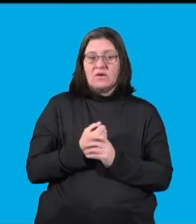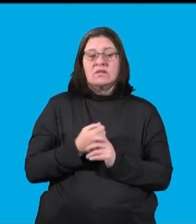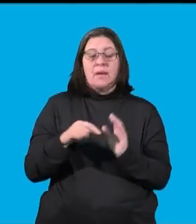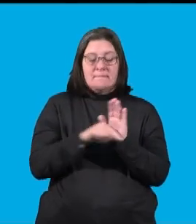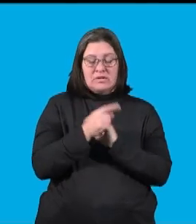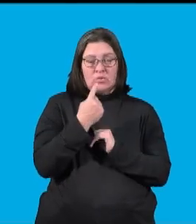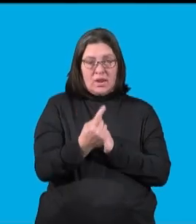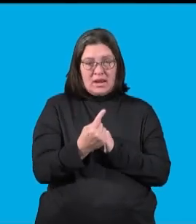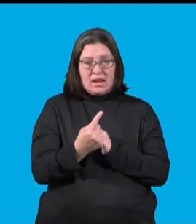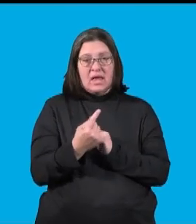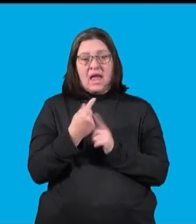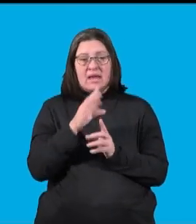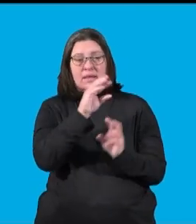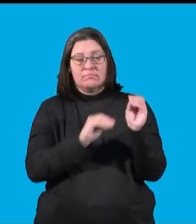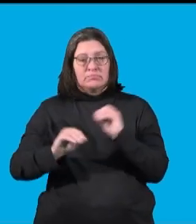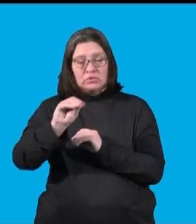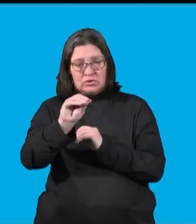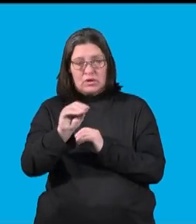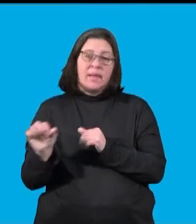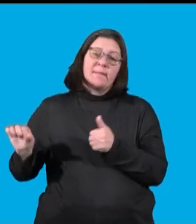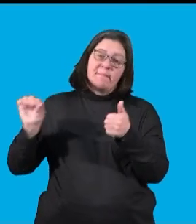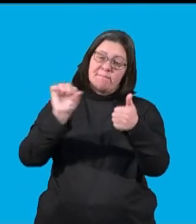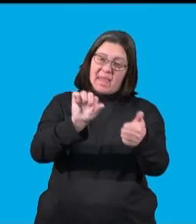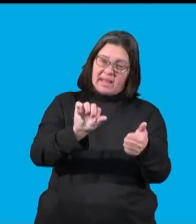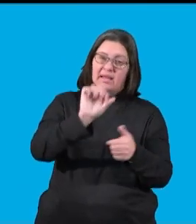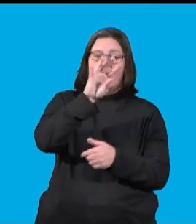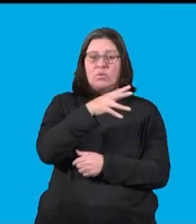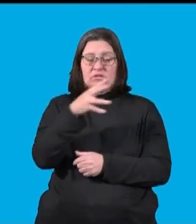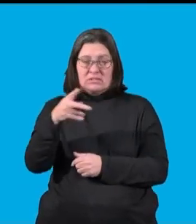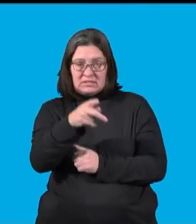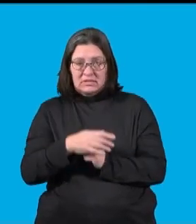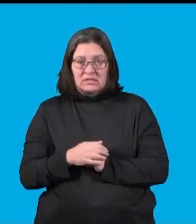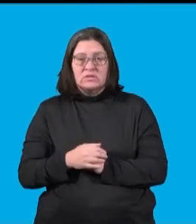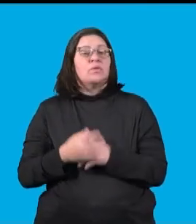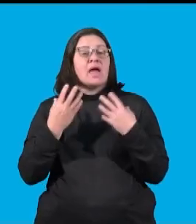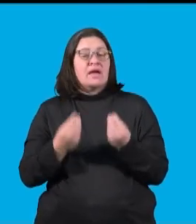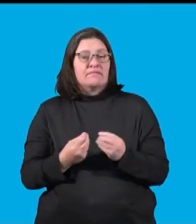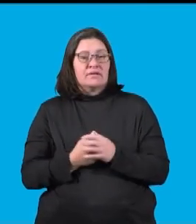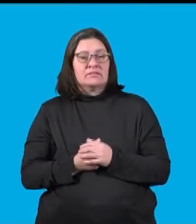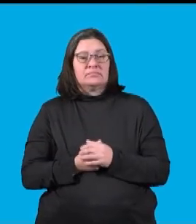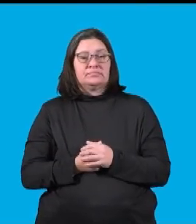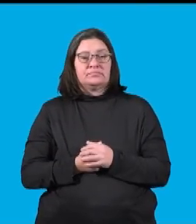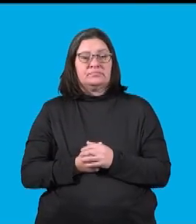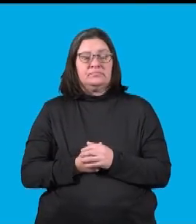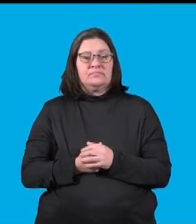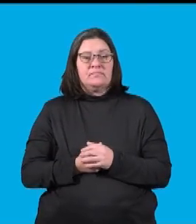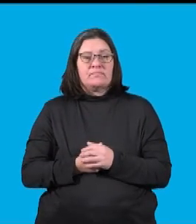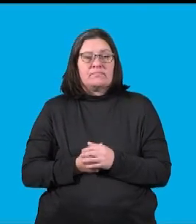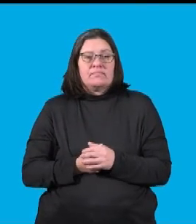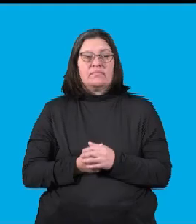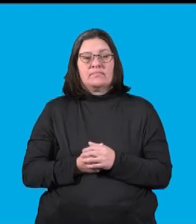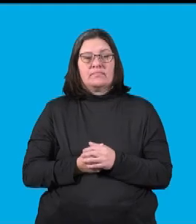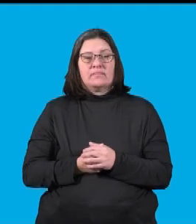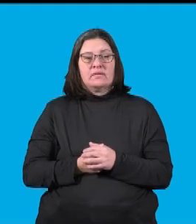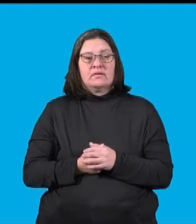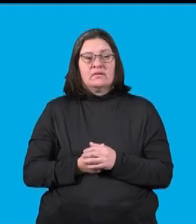coordinates, we take the minus 1 and we substitute it back into our equation. So we end up with, let's quickly do this on